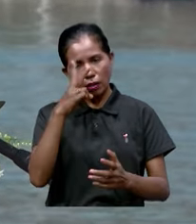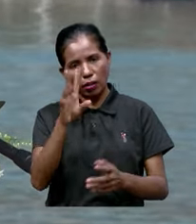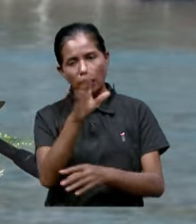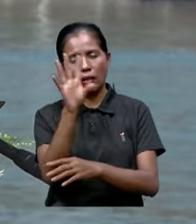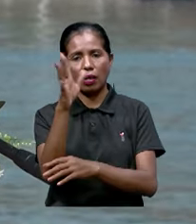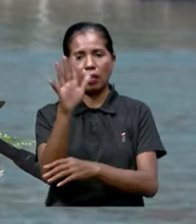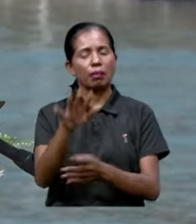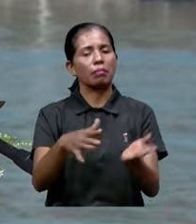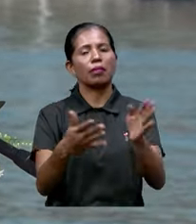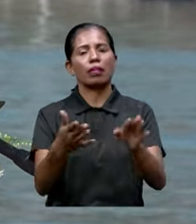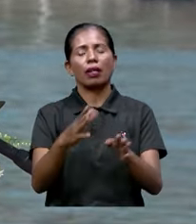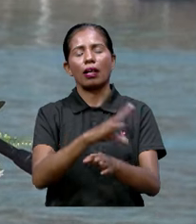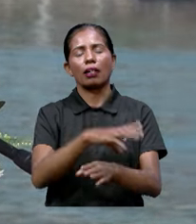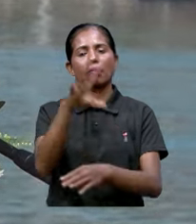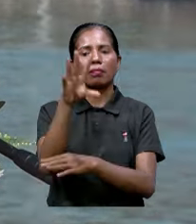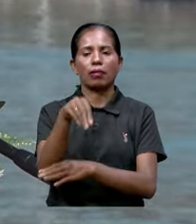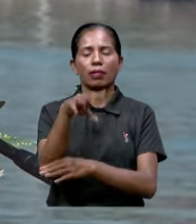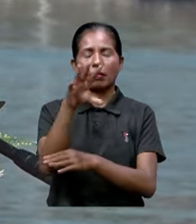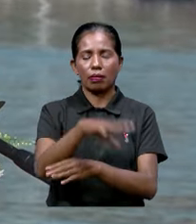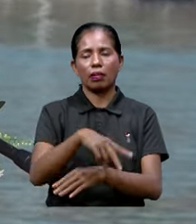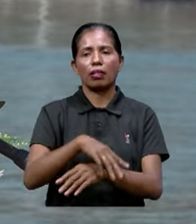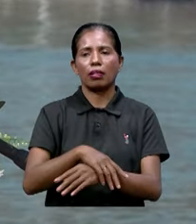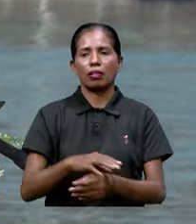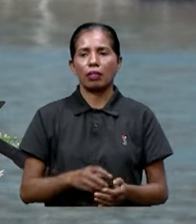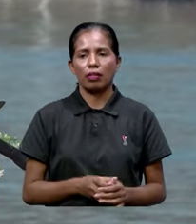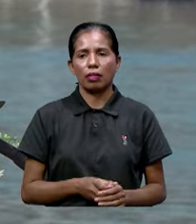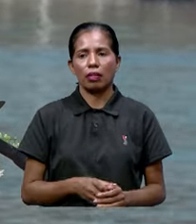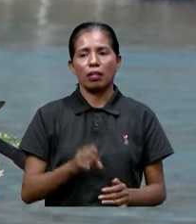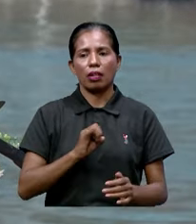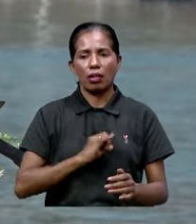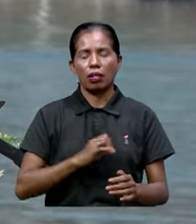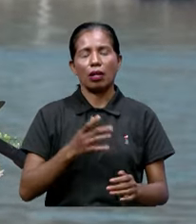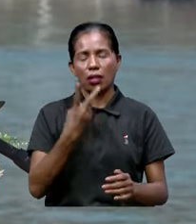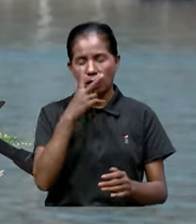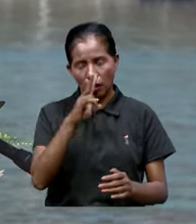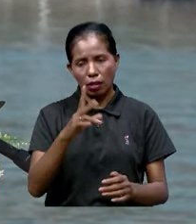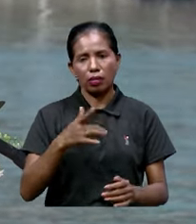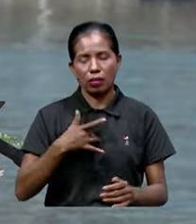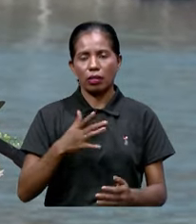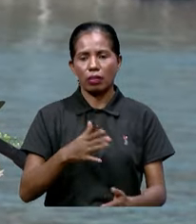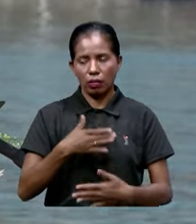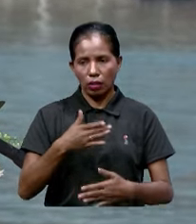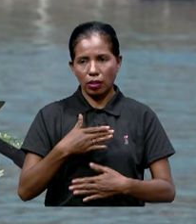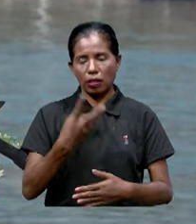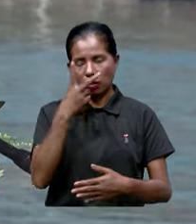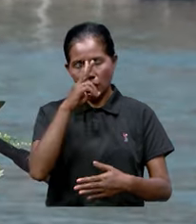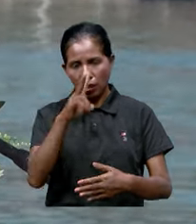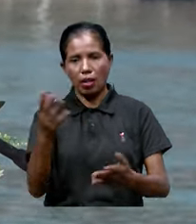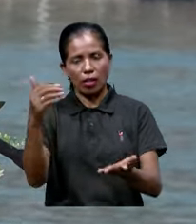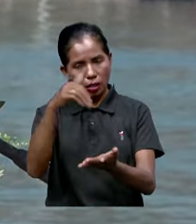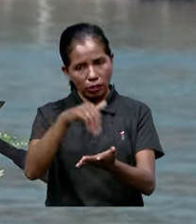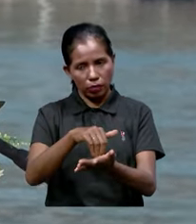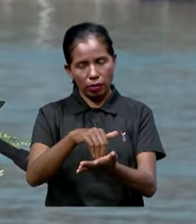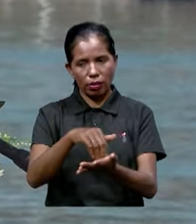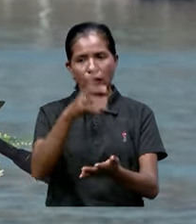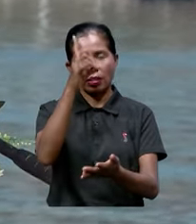mangrove Matheodona, and I felt very, very ashamed of having the